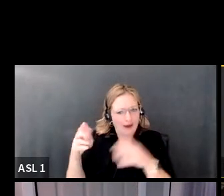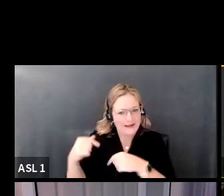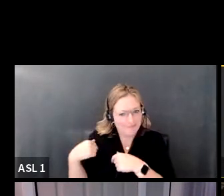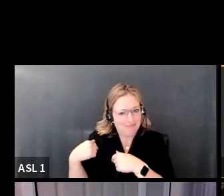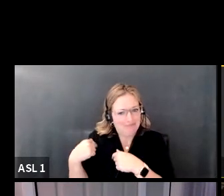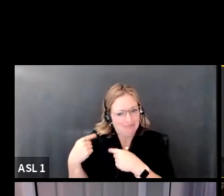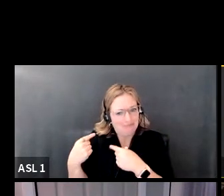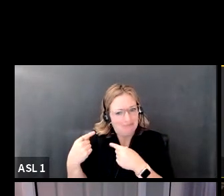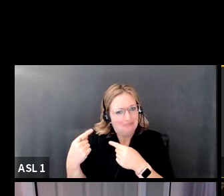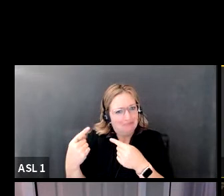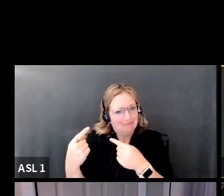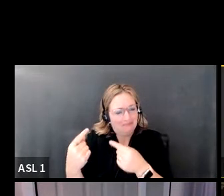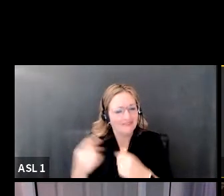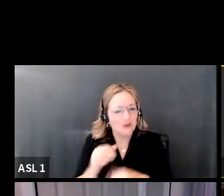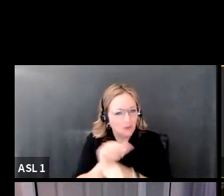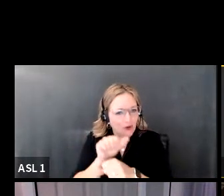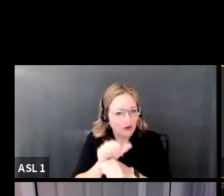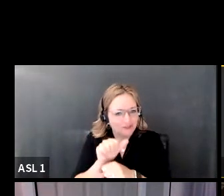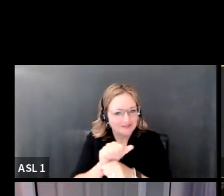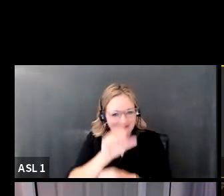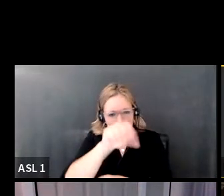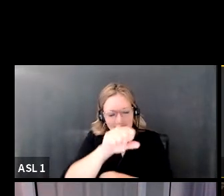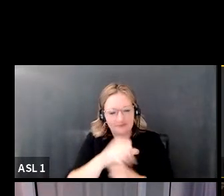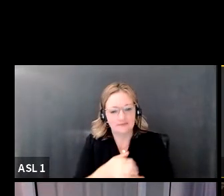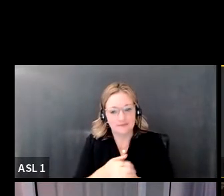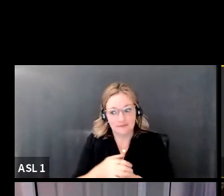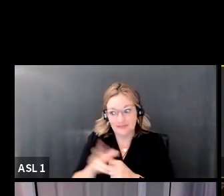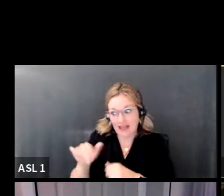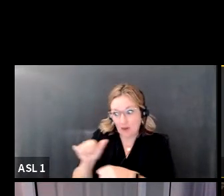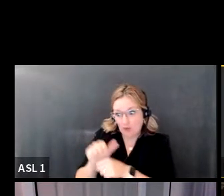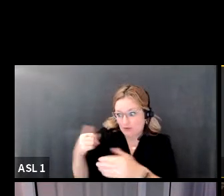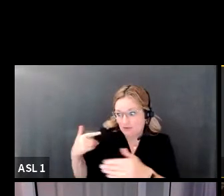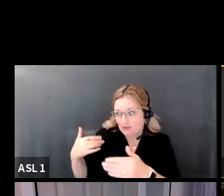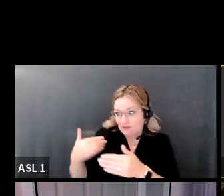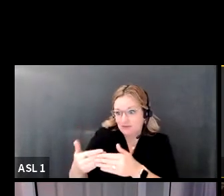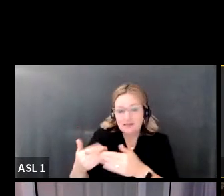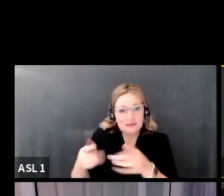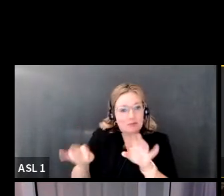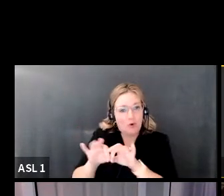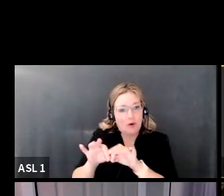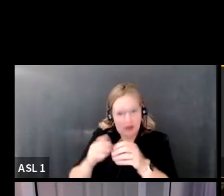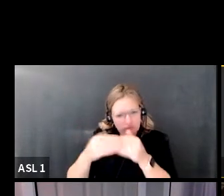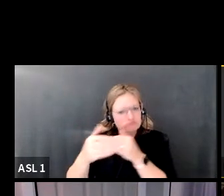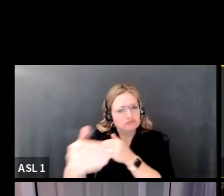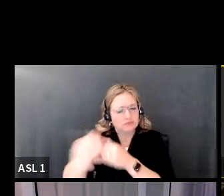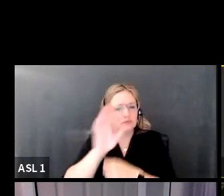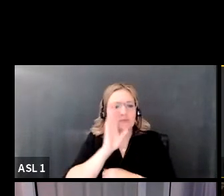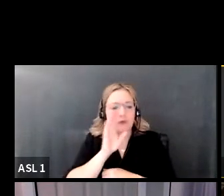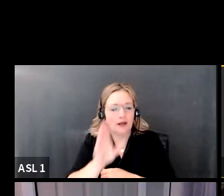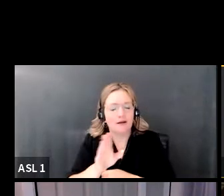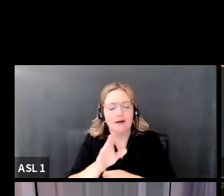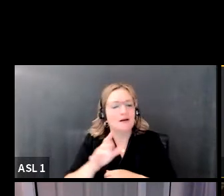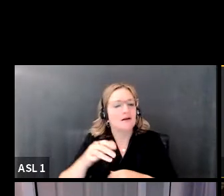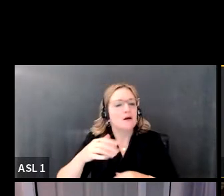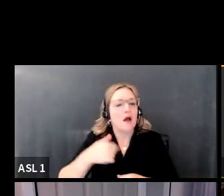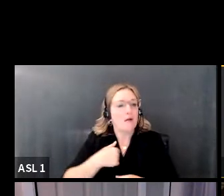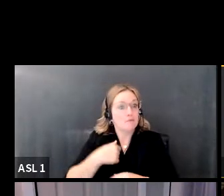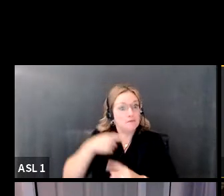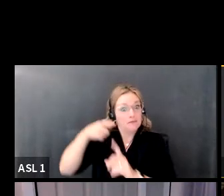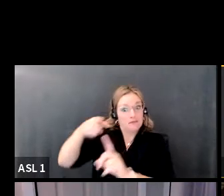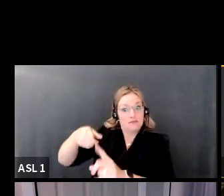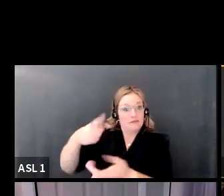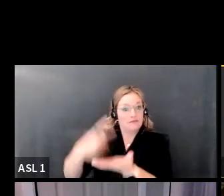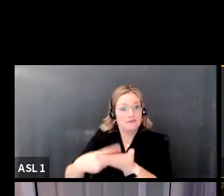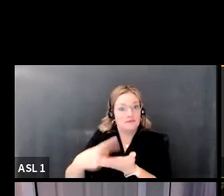this uh that that work uh is important and it it is ongoing uh what i am getting at is that there is a call for